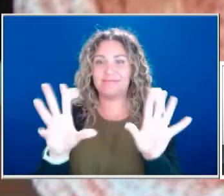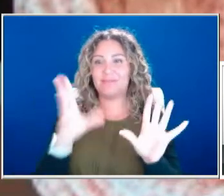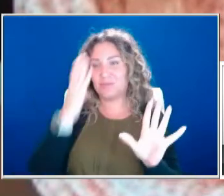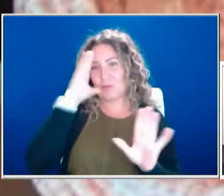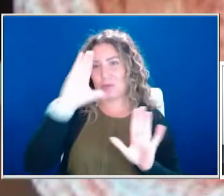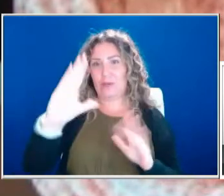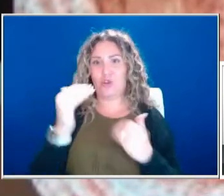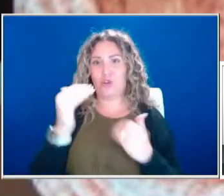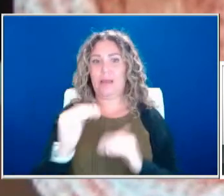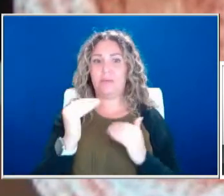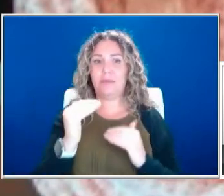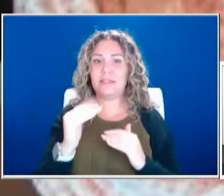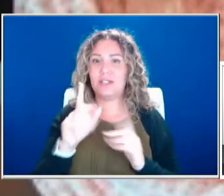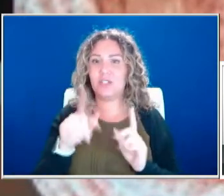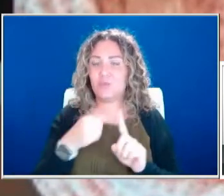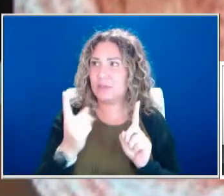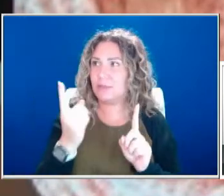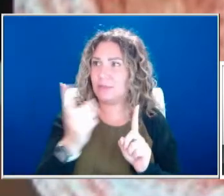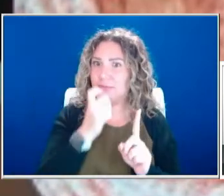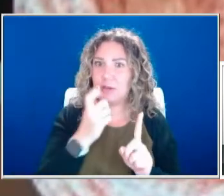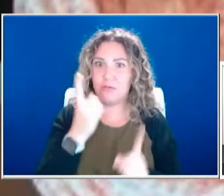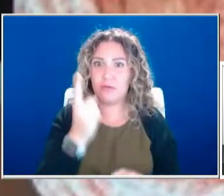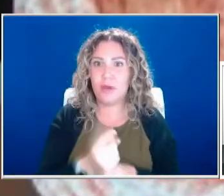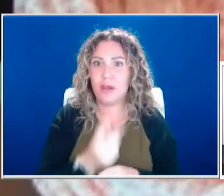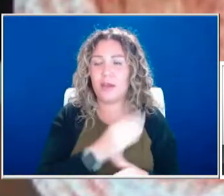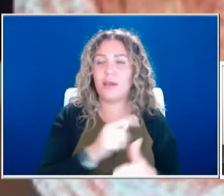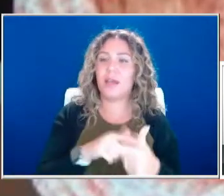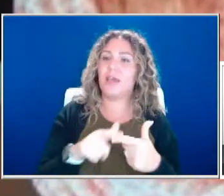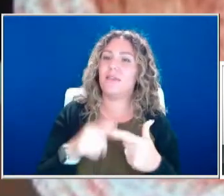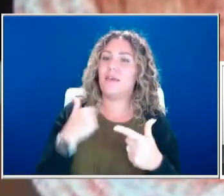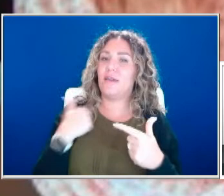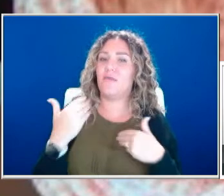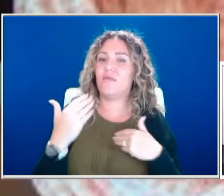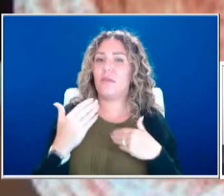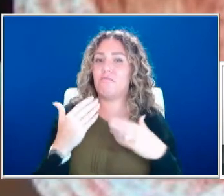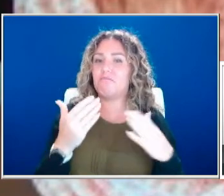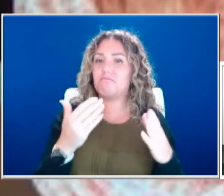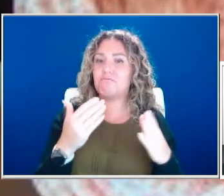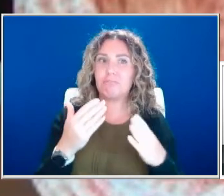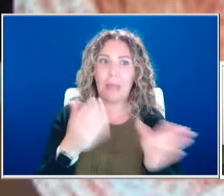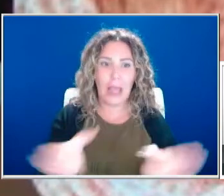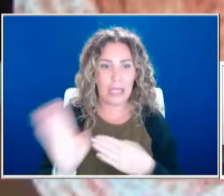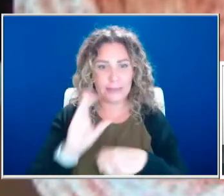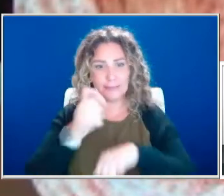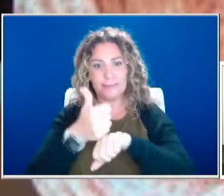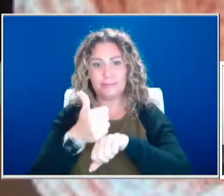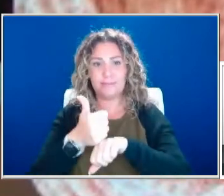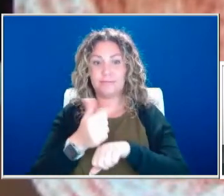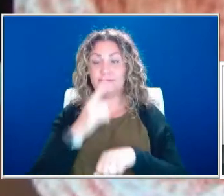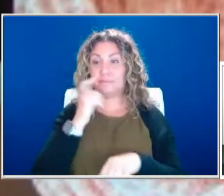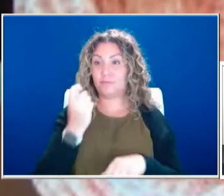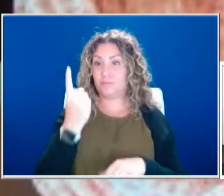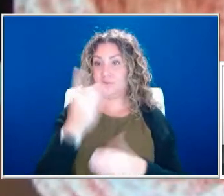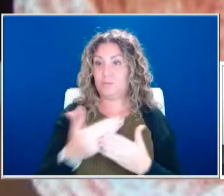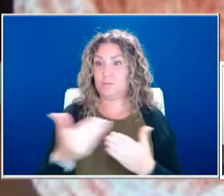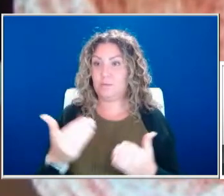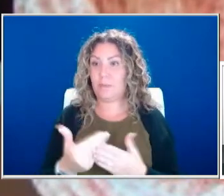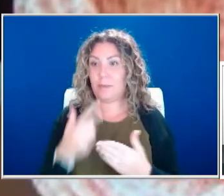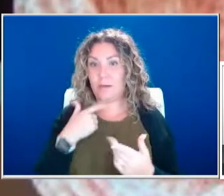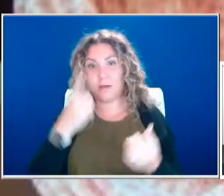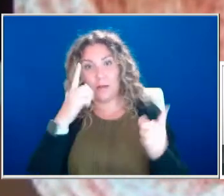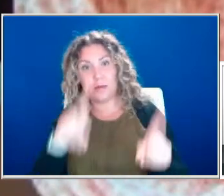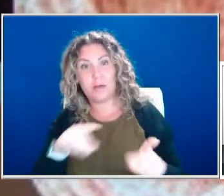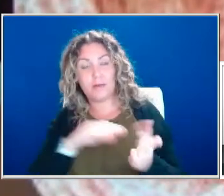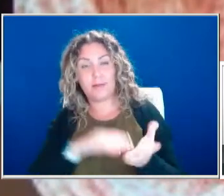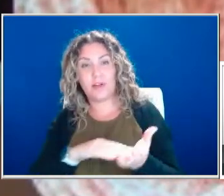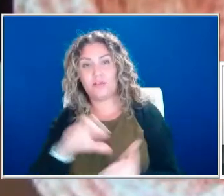limitations are and know when something's up and kind of have a plan in place about what to do. But it's interesting because one thing I really agree with what Dr. Camerata was